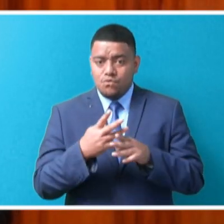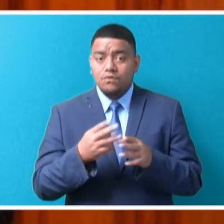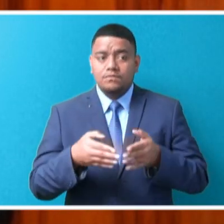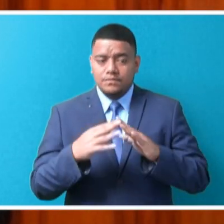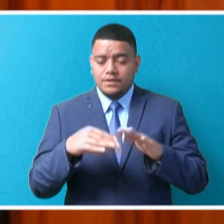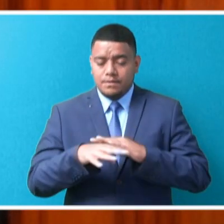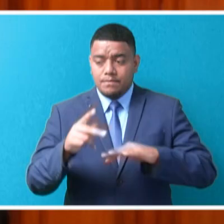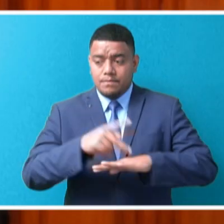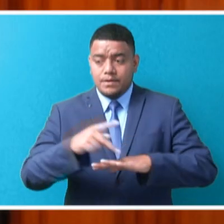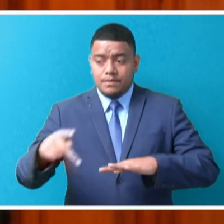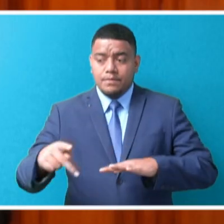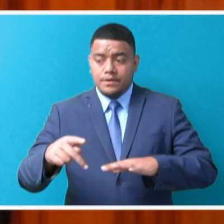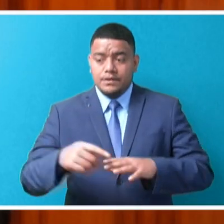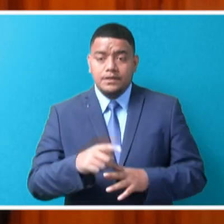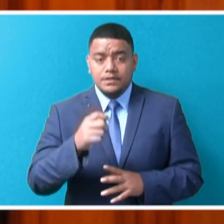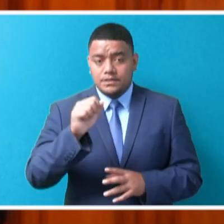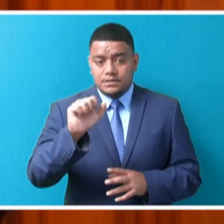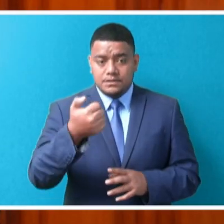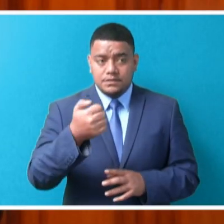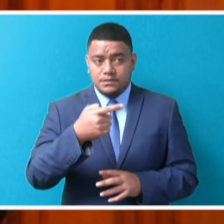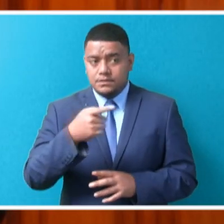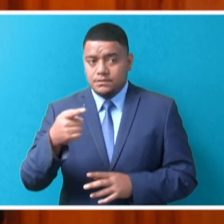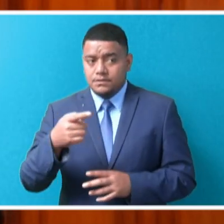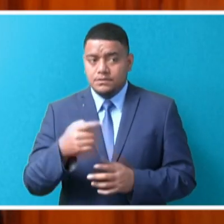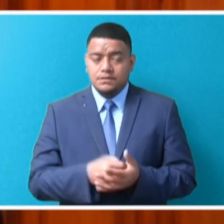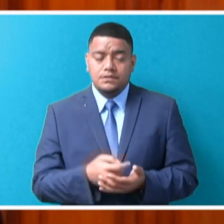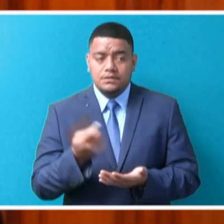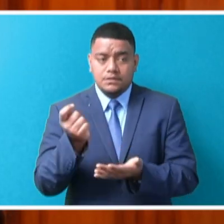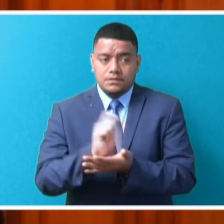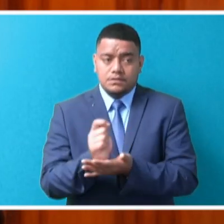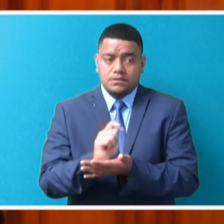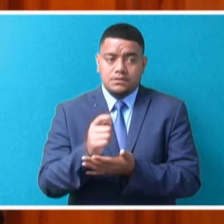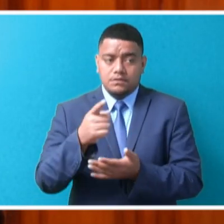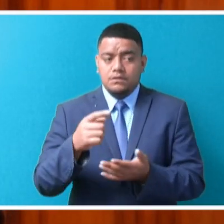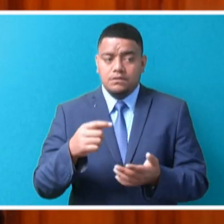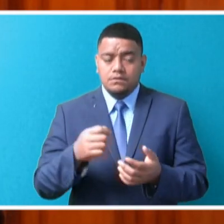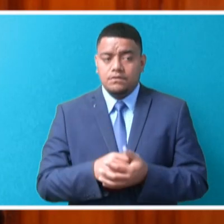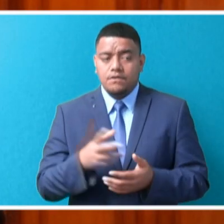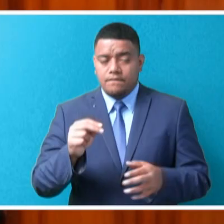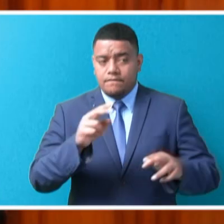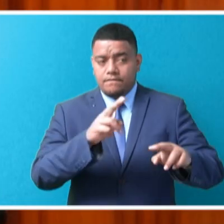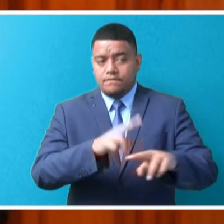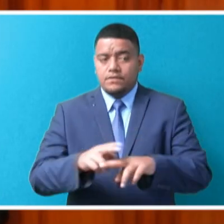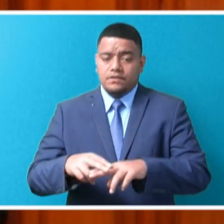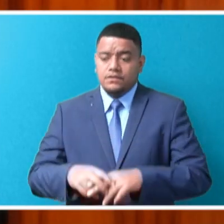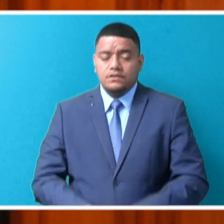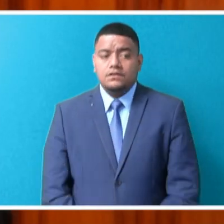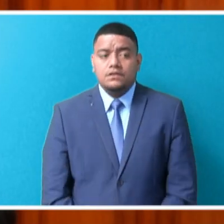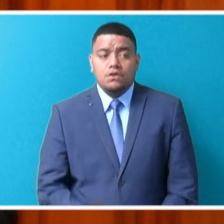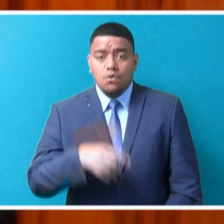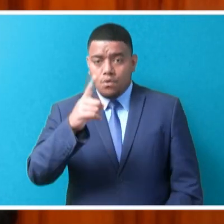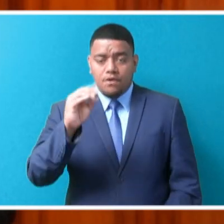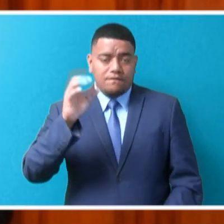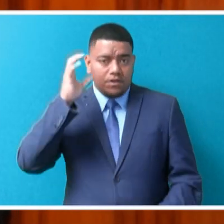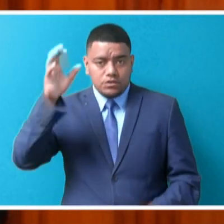Parliament. This bill seeks to strengthen the governance, transparency, and long-term commercial viability of Fiji's mahogany industry, one of the country's